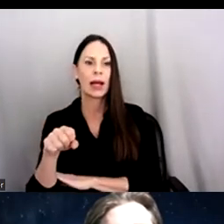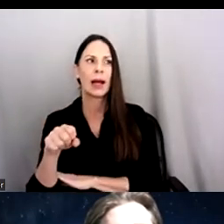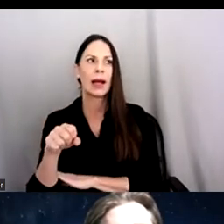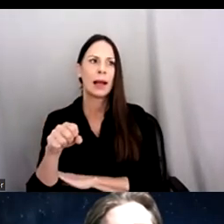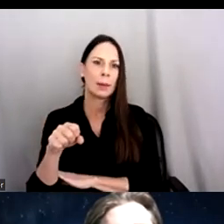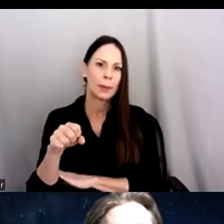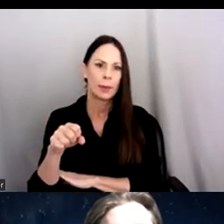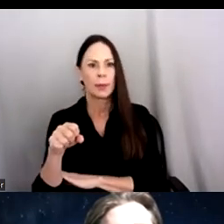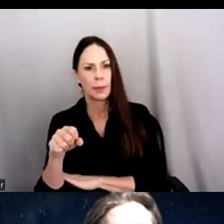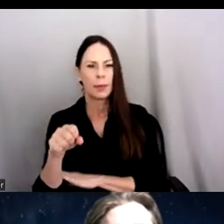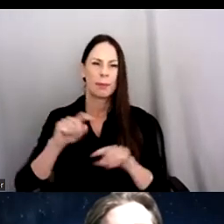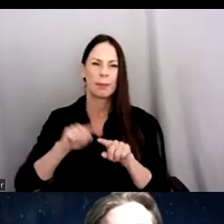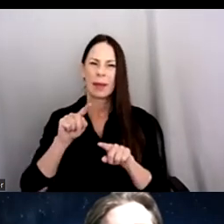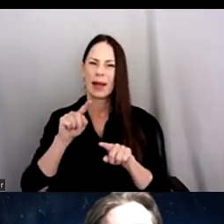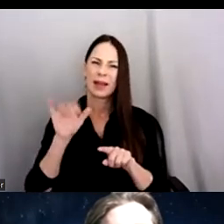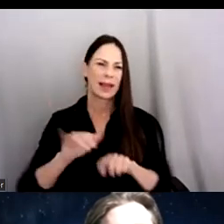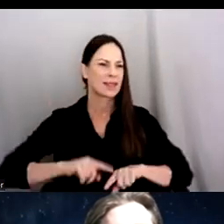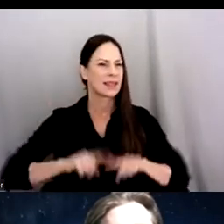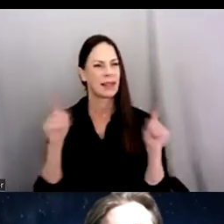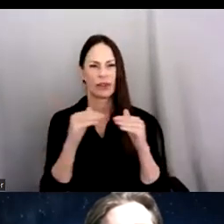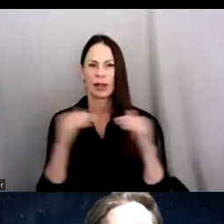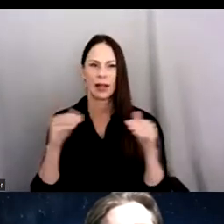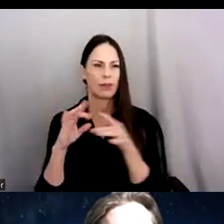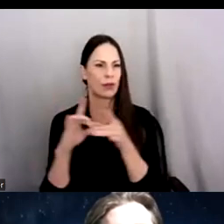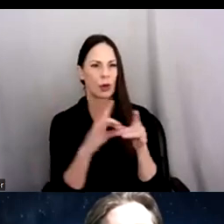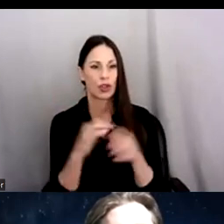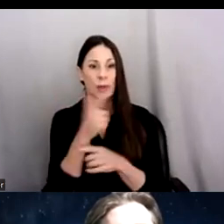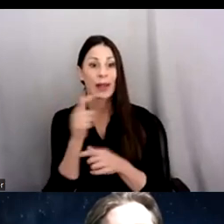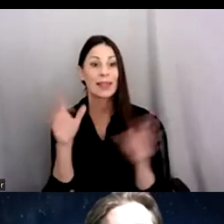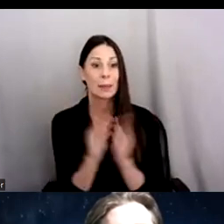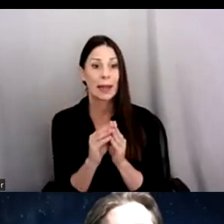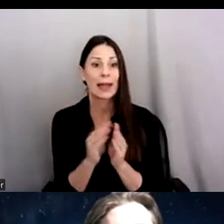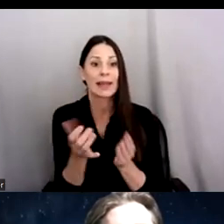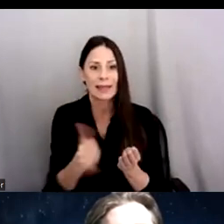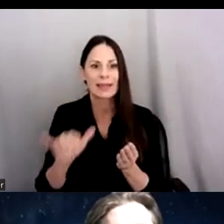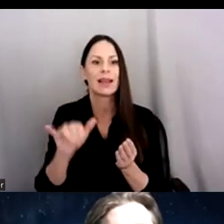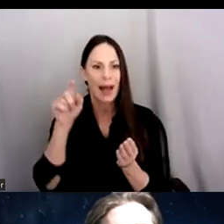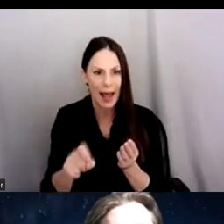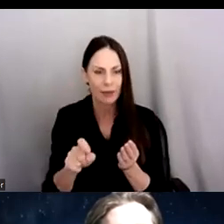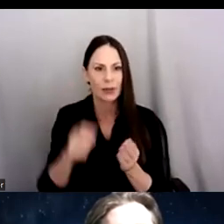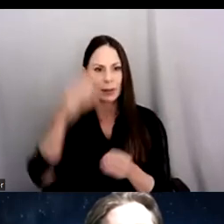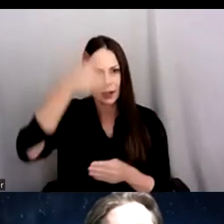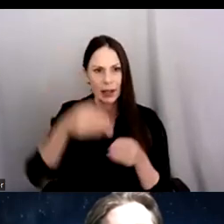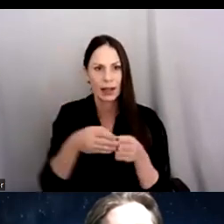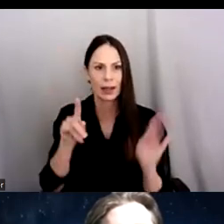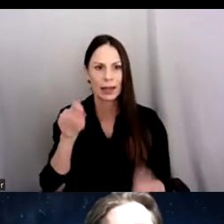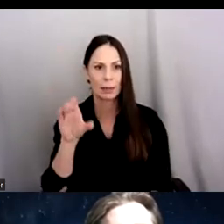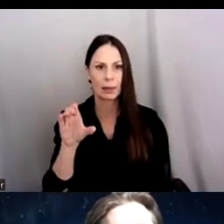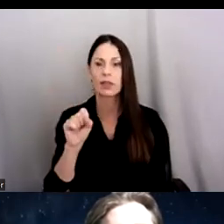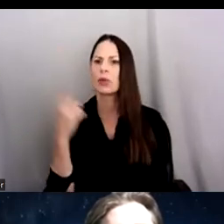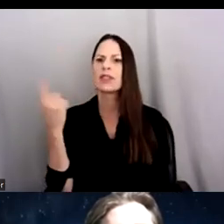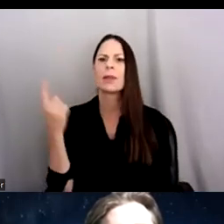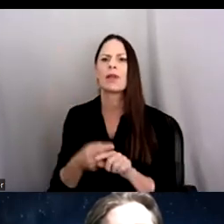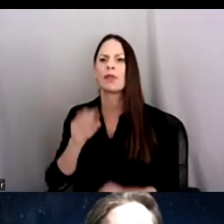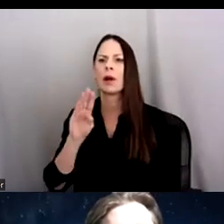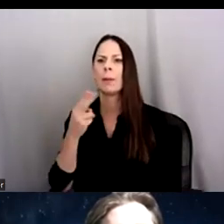level of coordination because your meetings still need to be public. So someone in the BHAAC member group, right, would have to